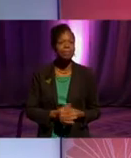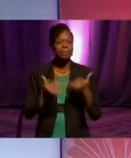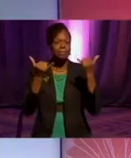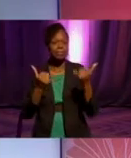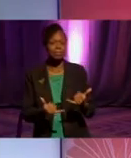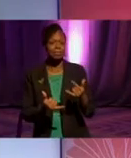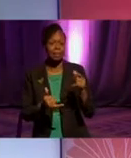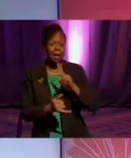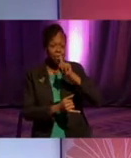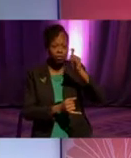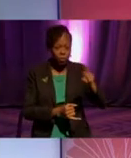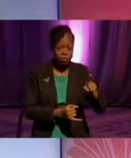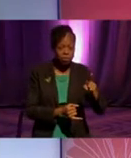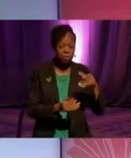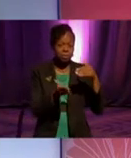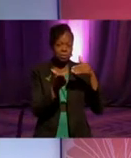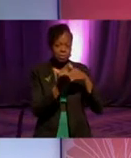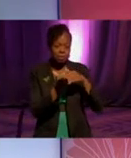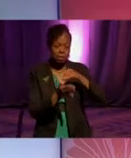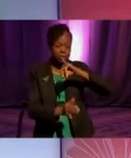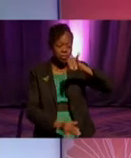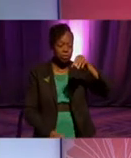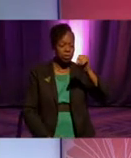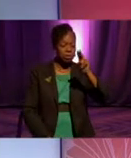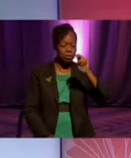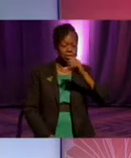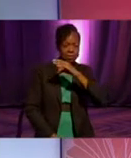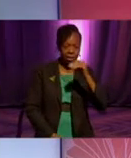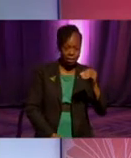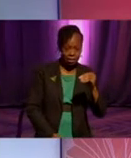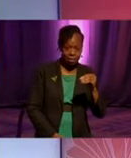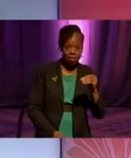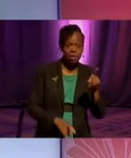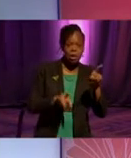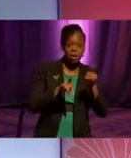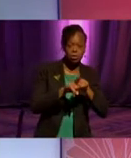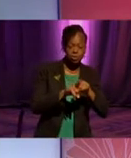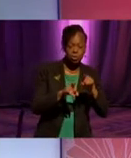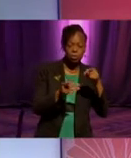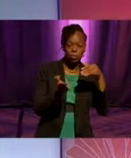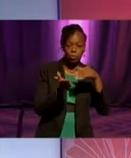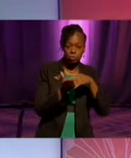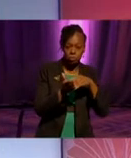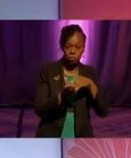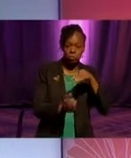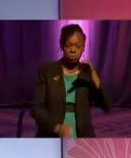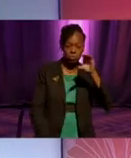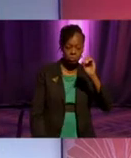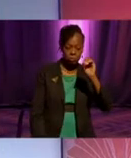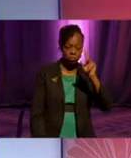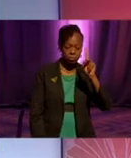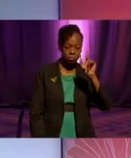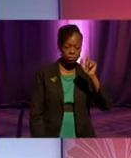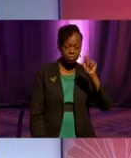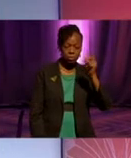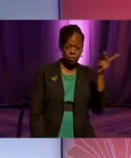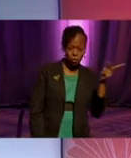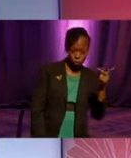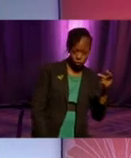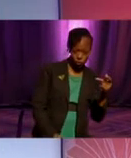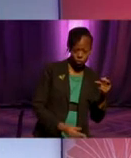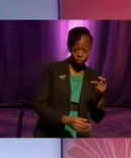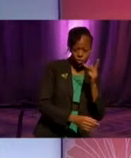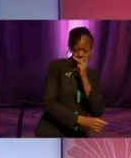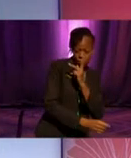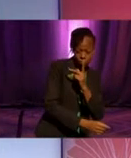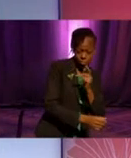I pose the question to you, Dr. Jones, and as well as to you, Dr. Quito. As practitioners, what is